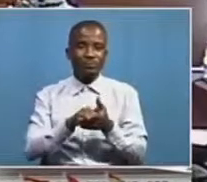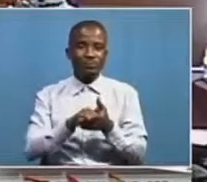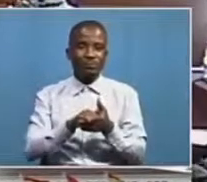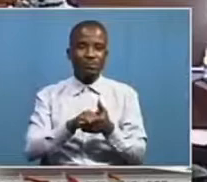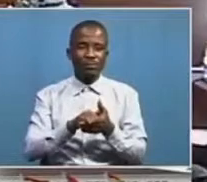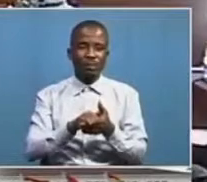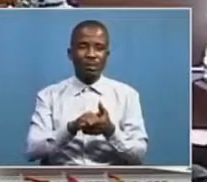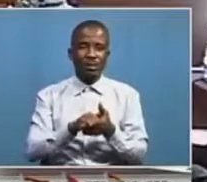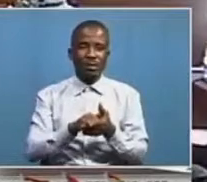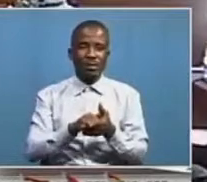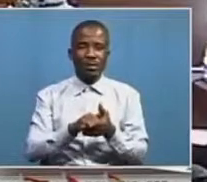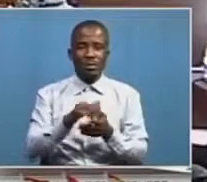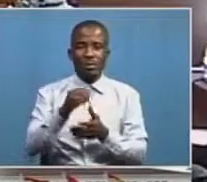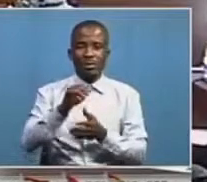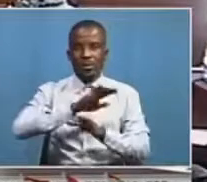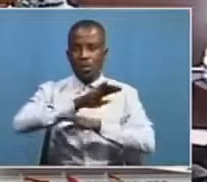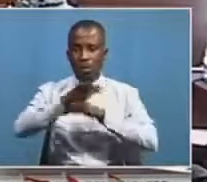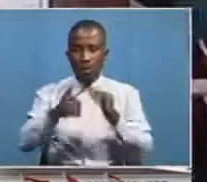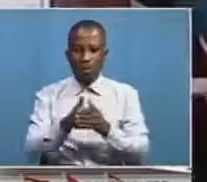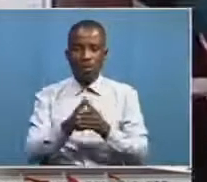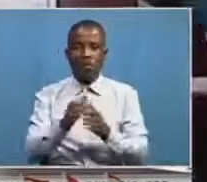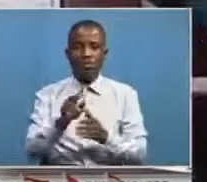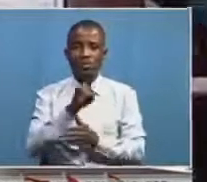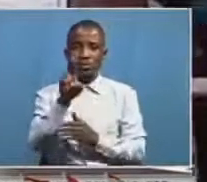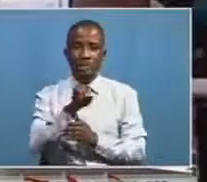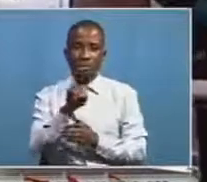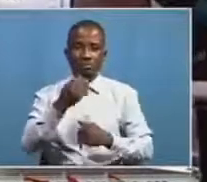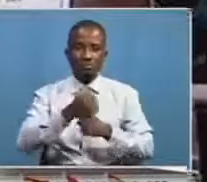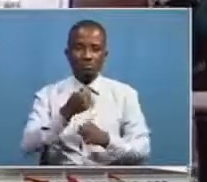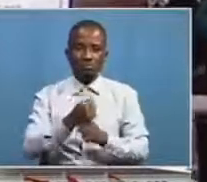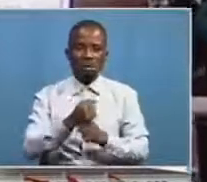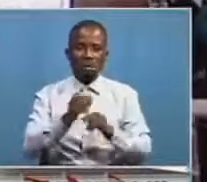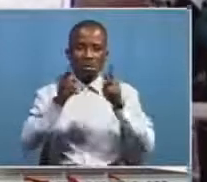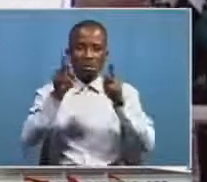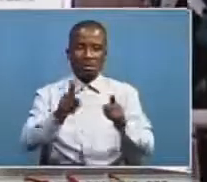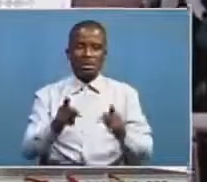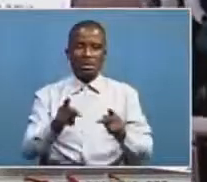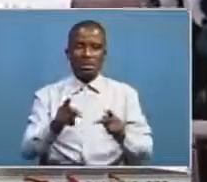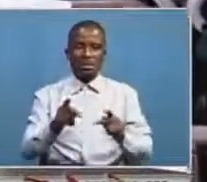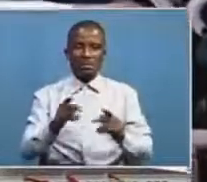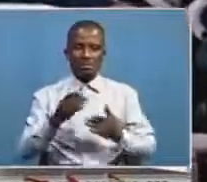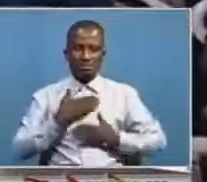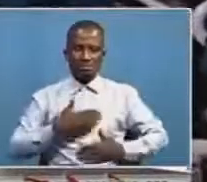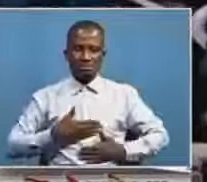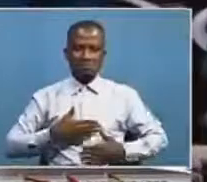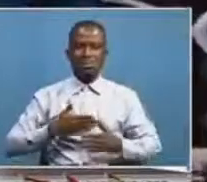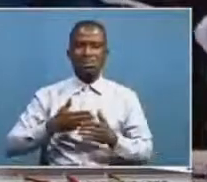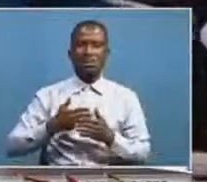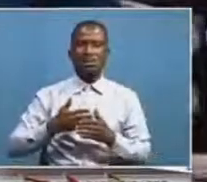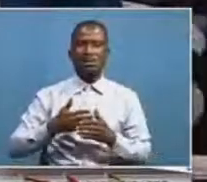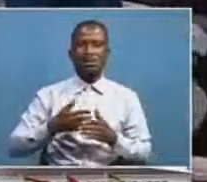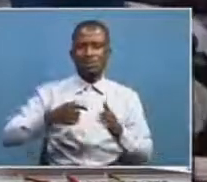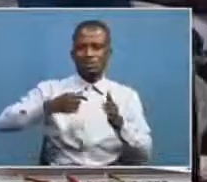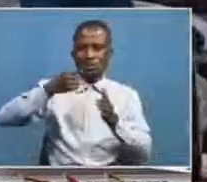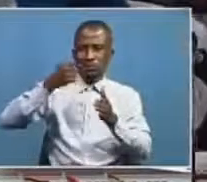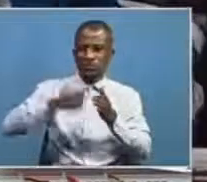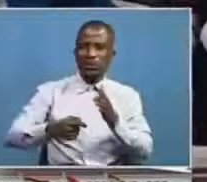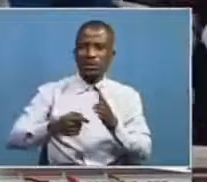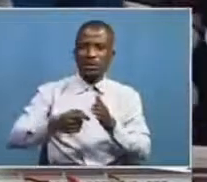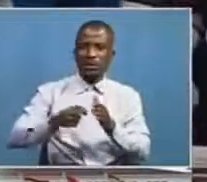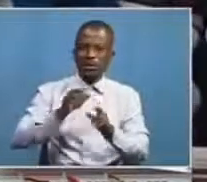as follows. Throughout the Constitution, discretion has been vested in persons or bodies charged with his responsibility to exercise one